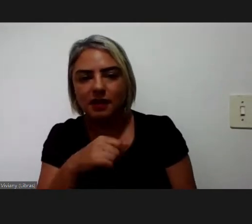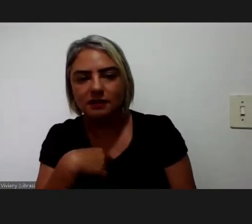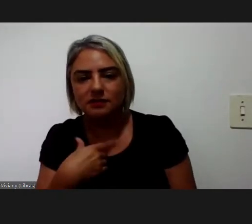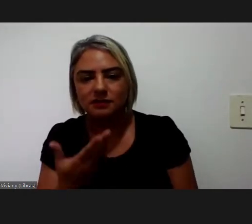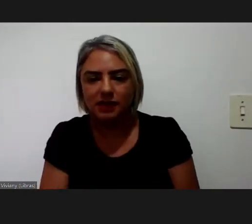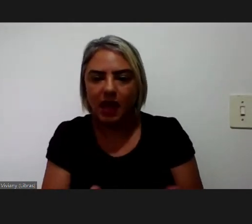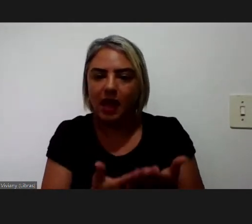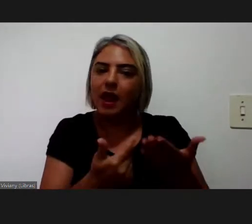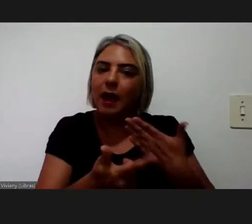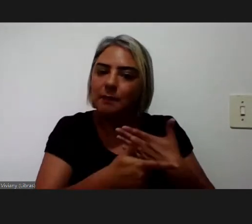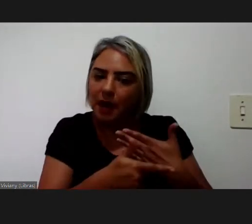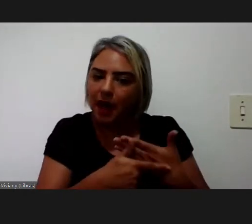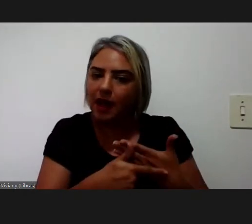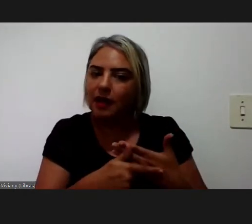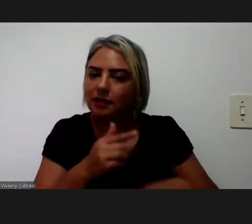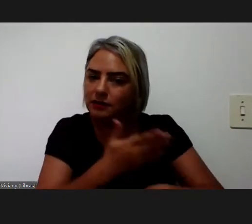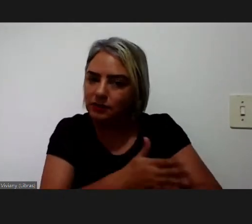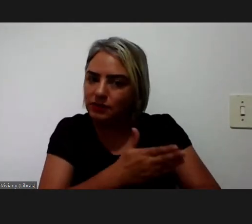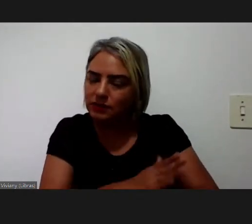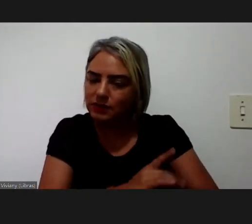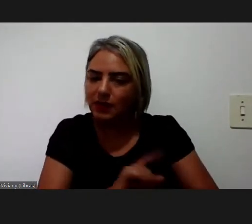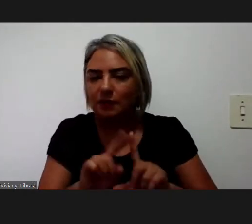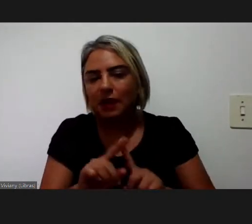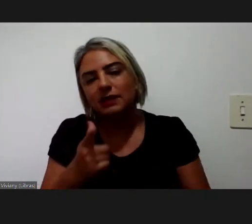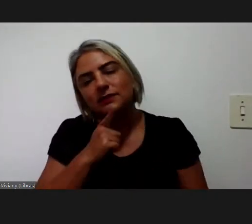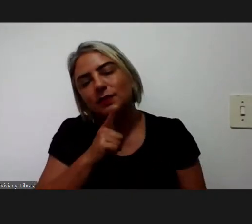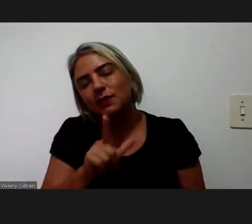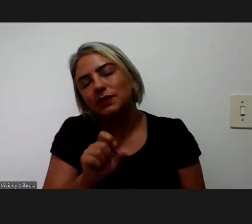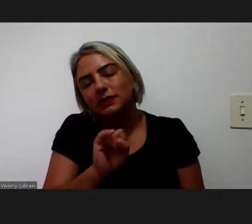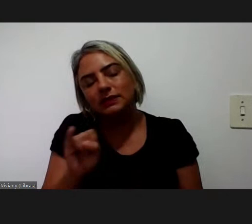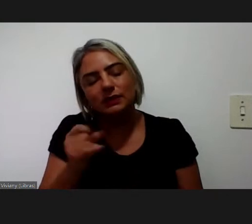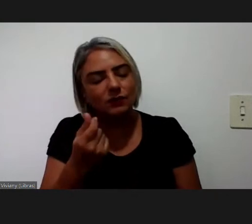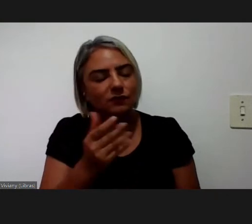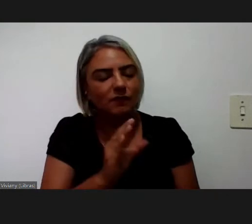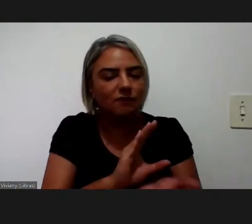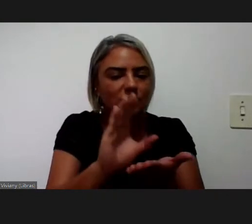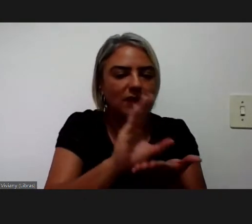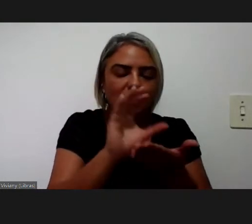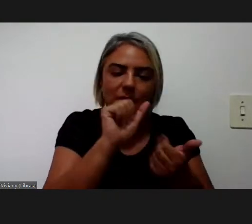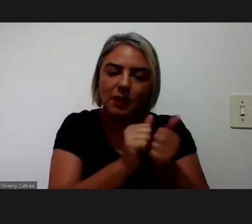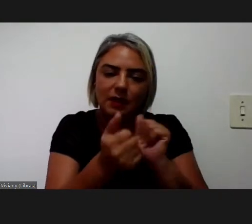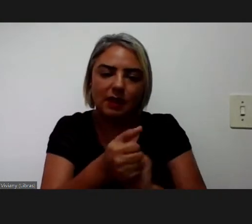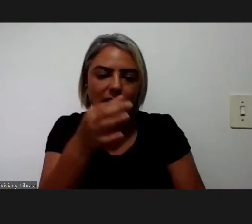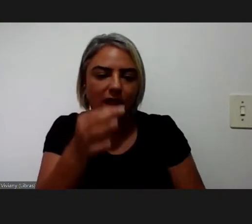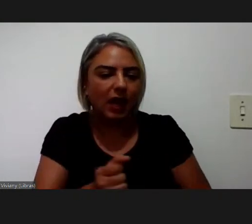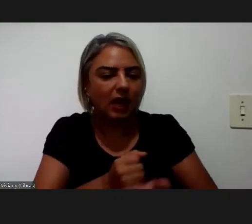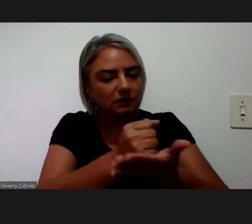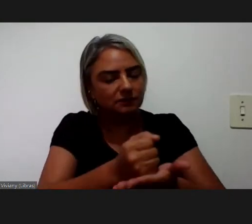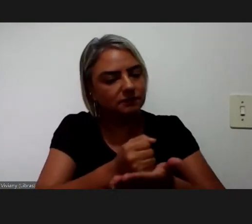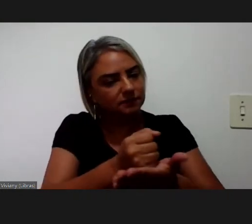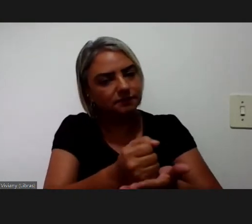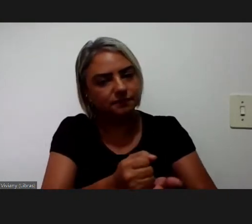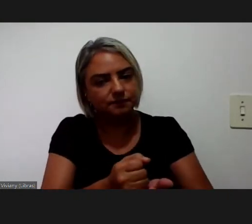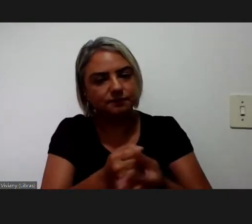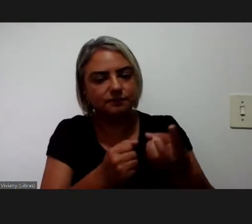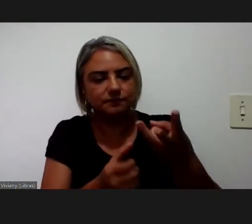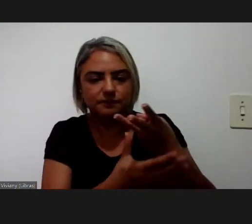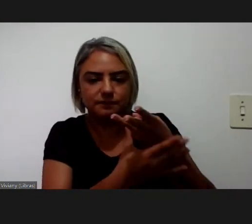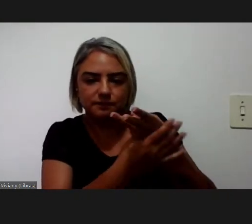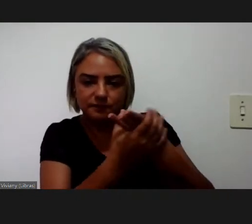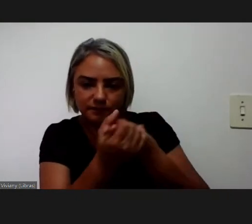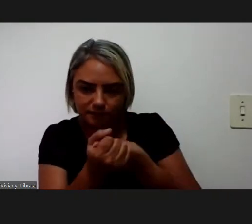said, put in practical ways, because we can do that without resources and without